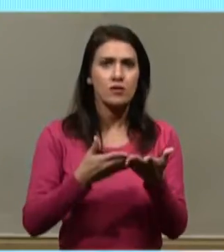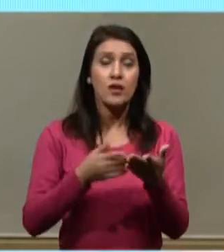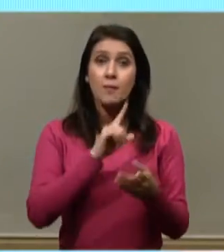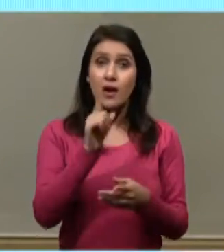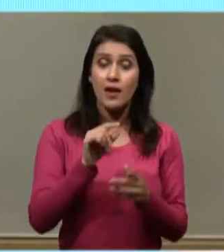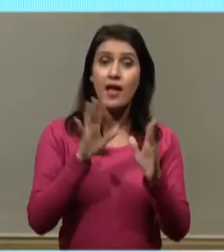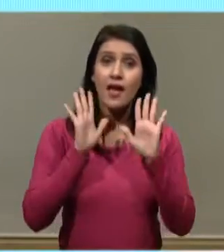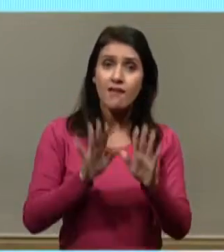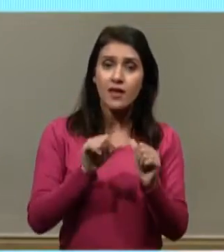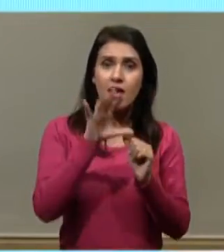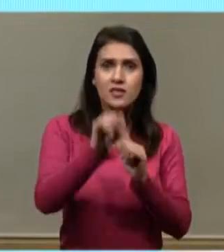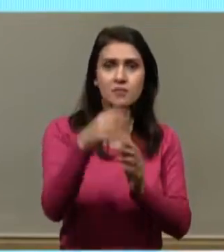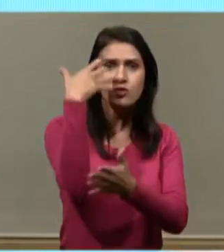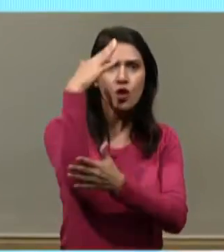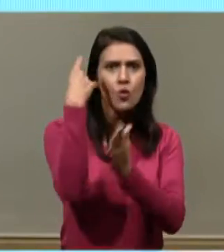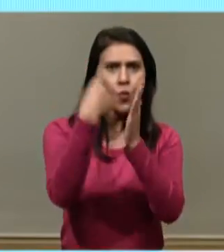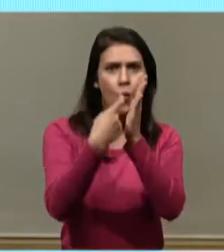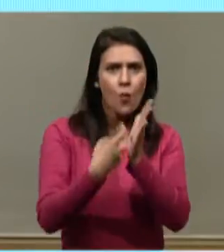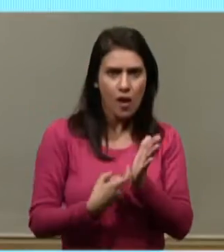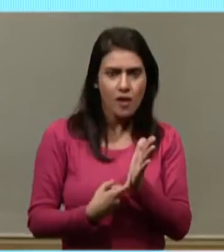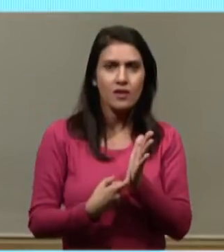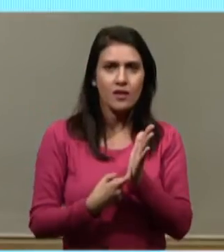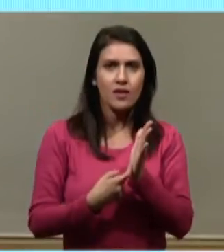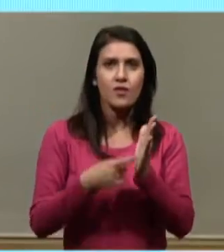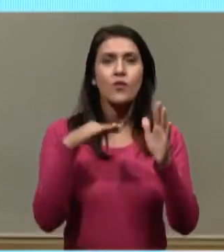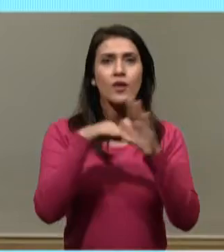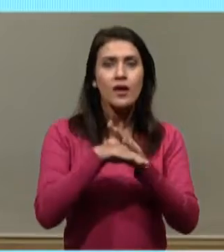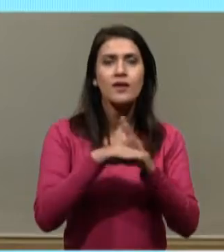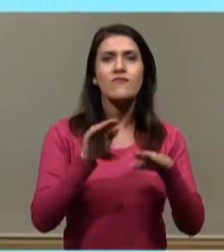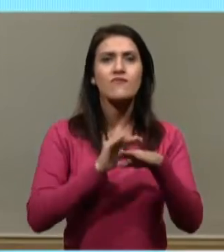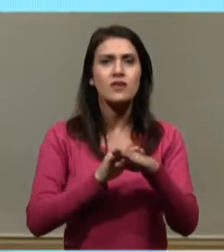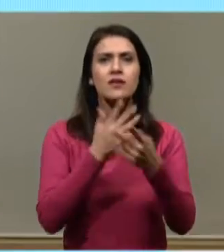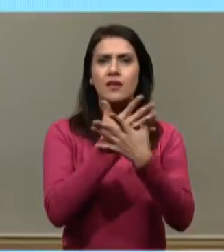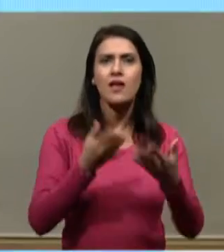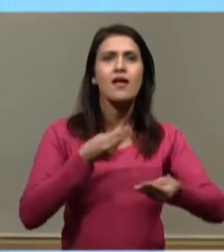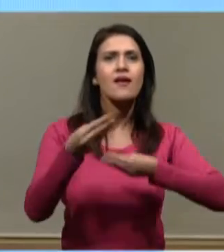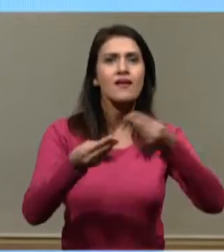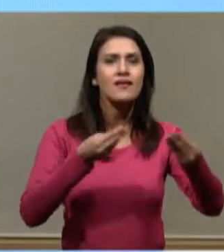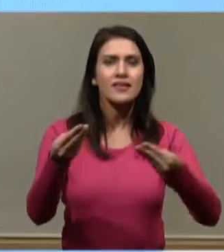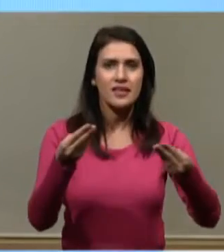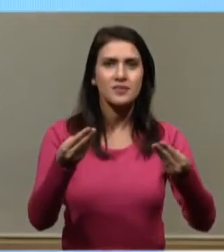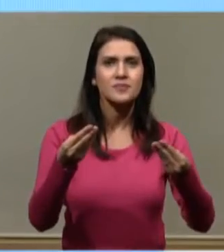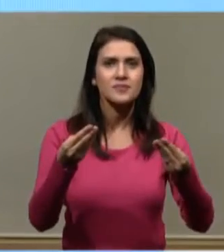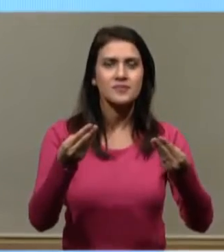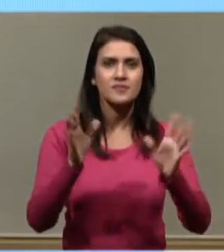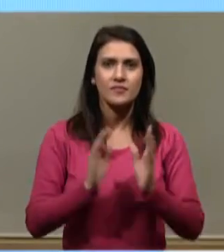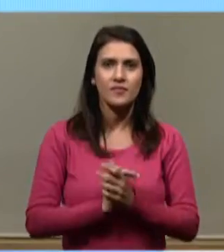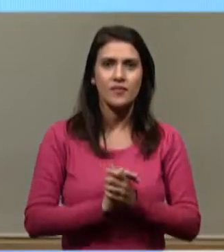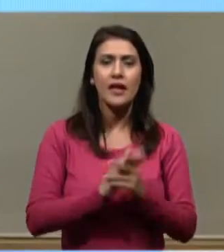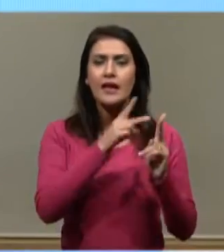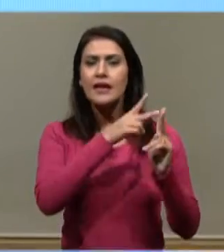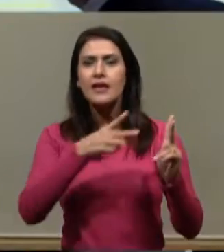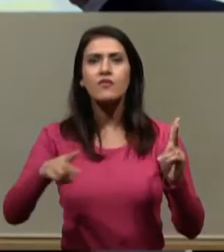having accessibility standards for services and facilities which a city can offer, right? This is across